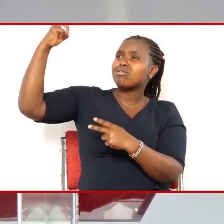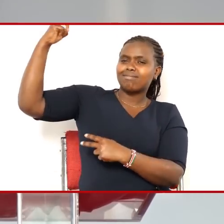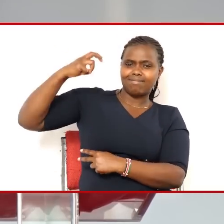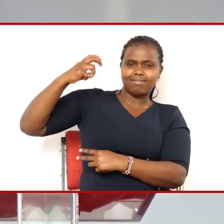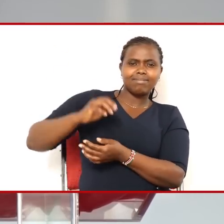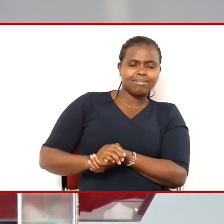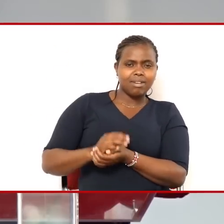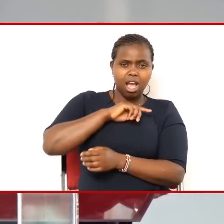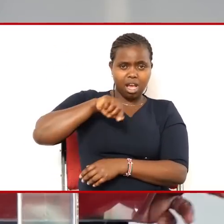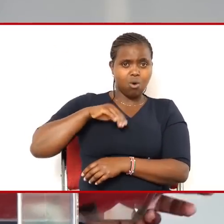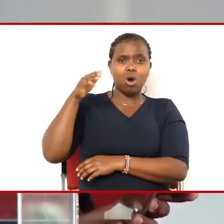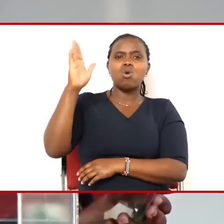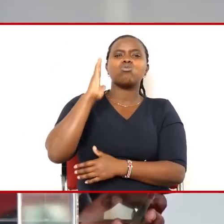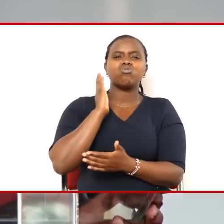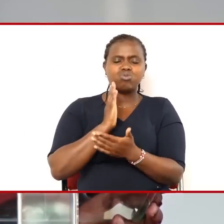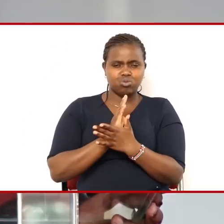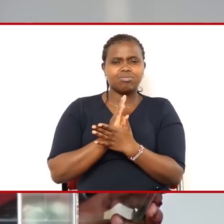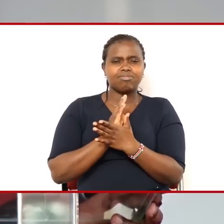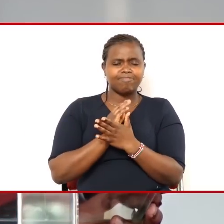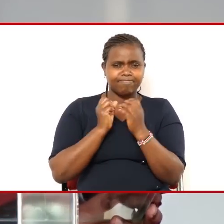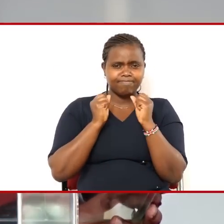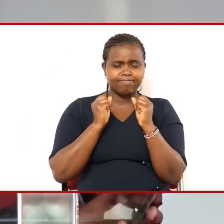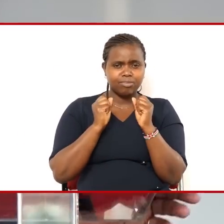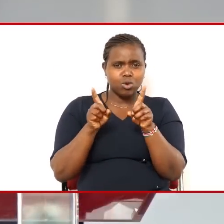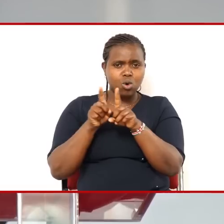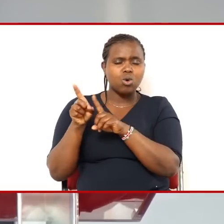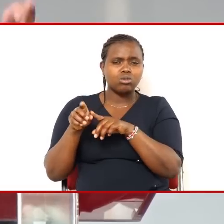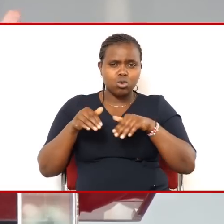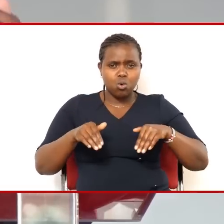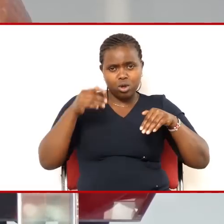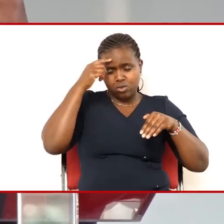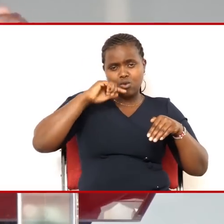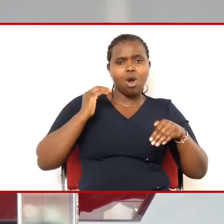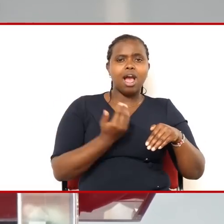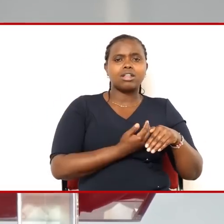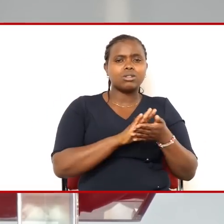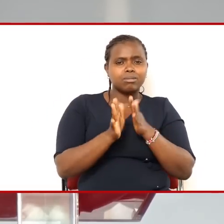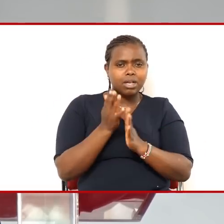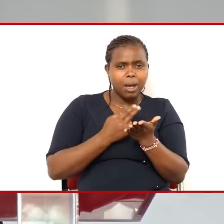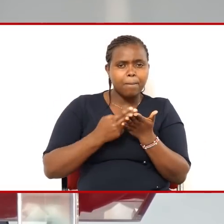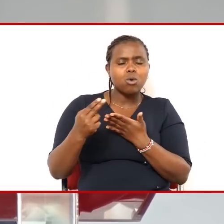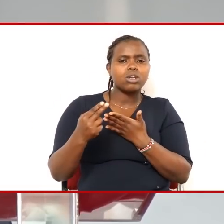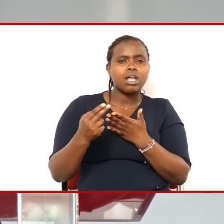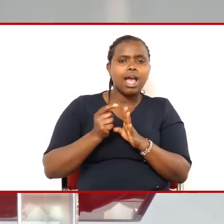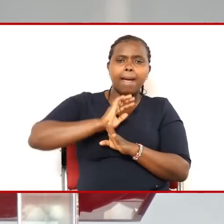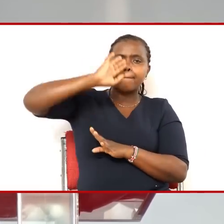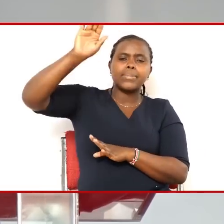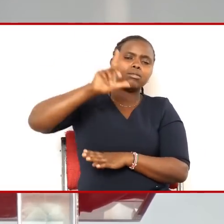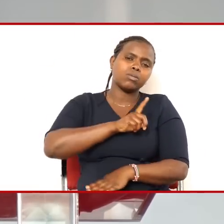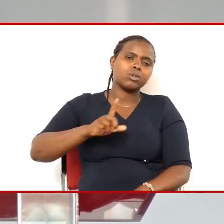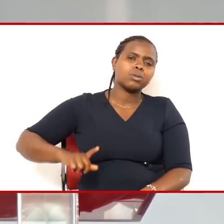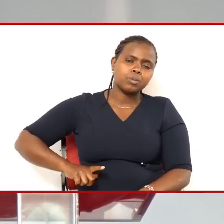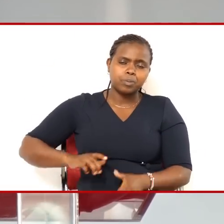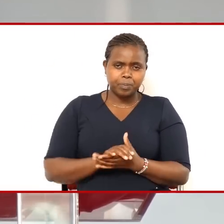me. Our God is so gracious and is waiting for us to be honest to ourselves and go back to